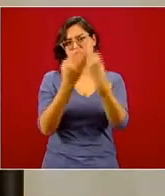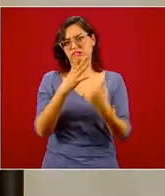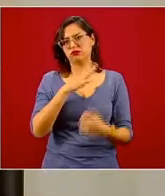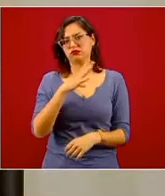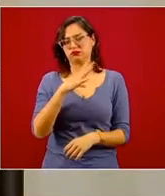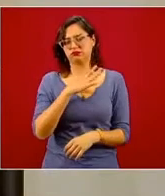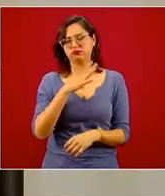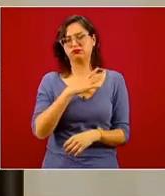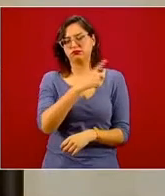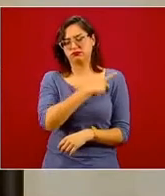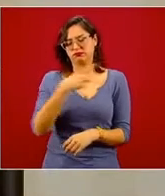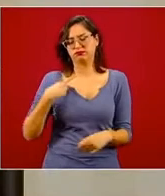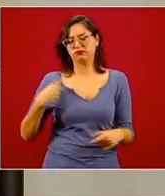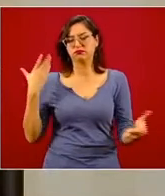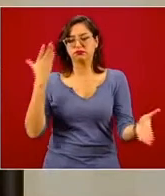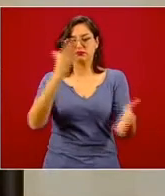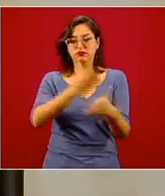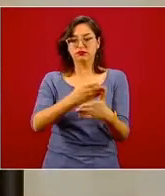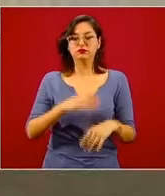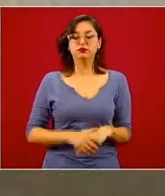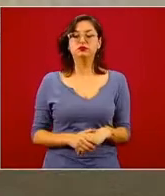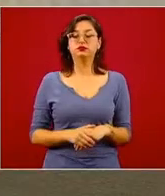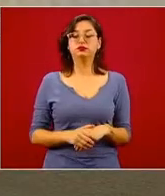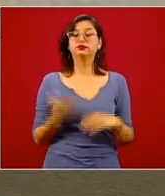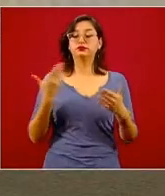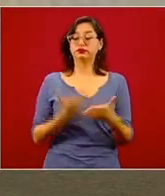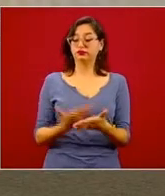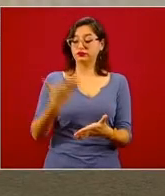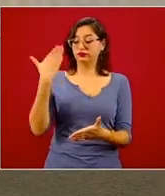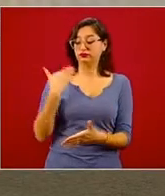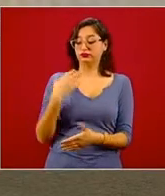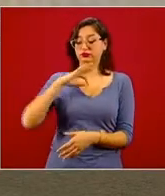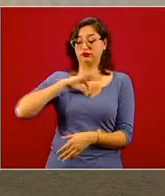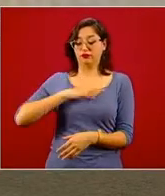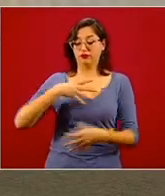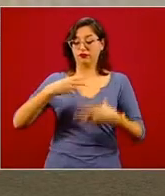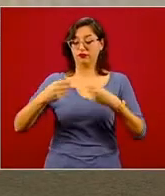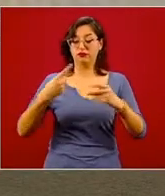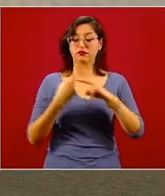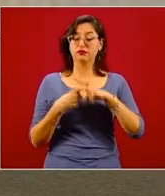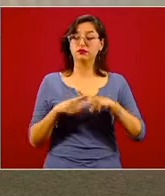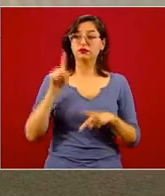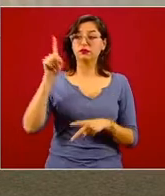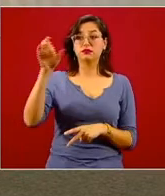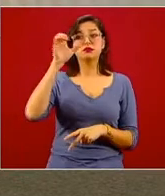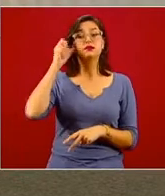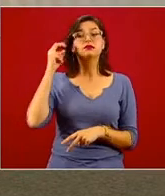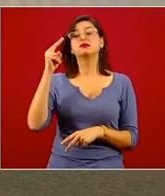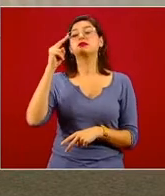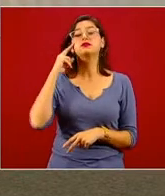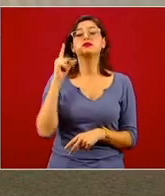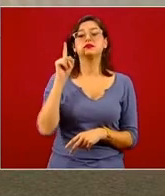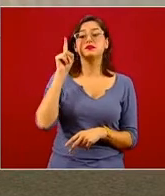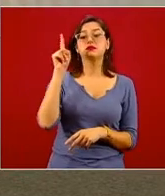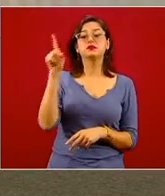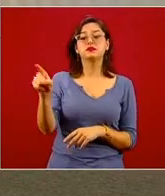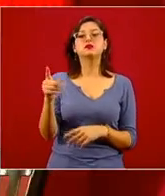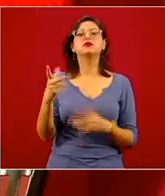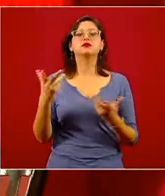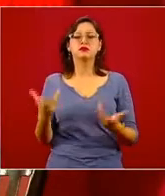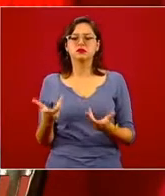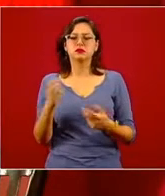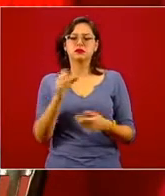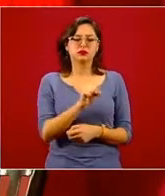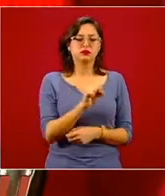Al inicio de la epidemia, cuando estaba And comenzando, outside como el Mexico, inicio de la we focal have de la the epidemia, consulates and precisamente era un trabajo embassies to muy take care of coordinado entre la